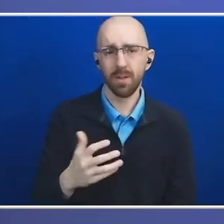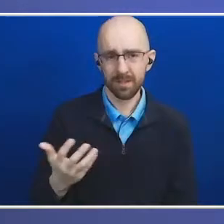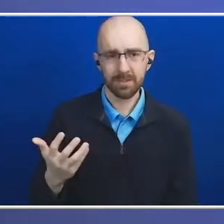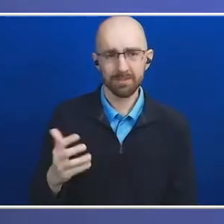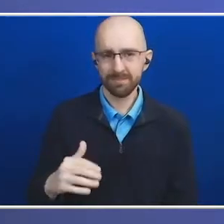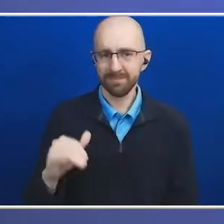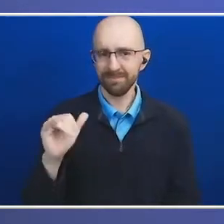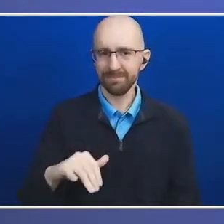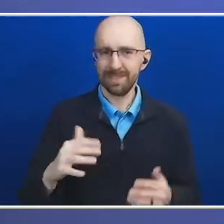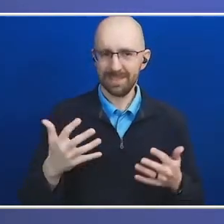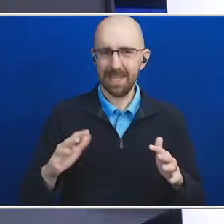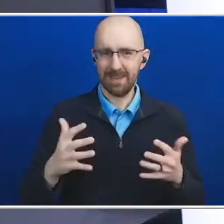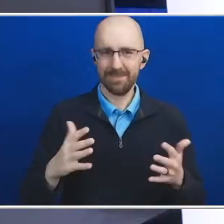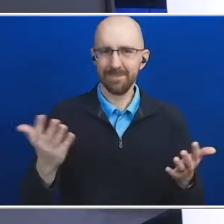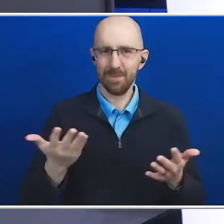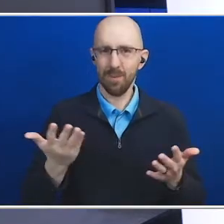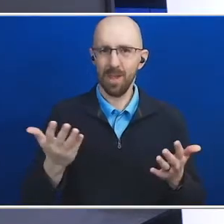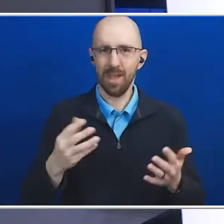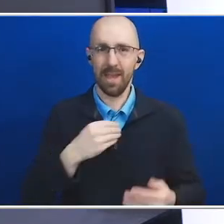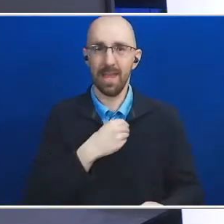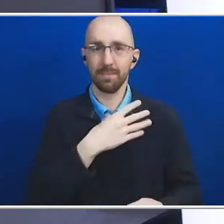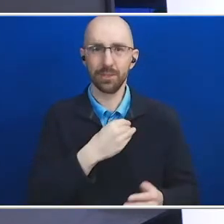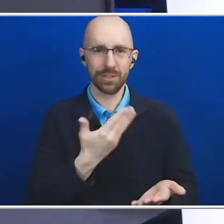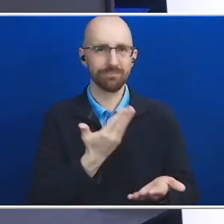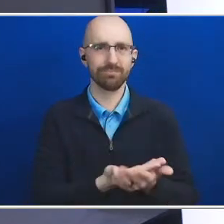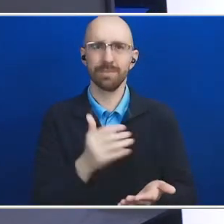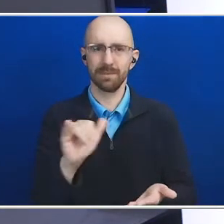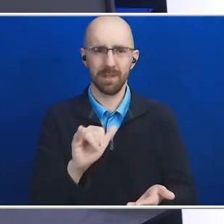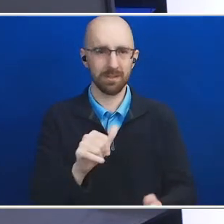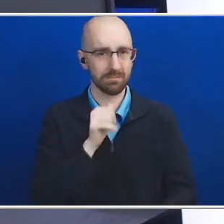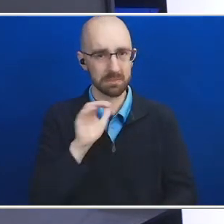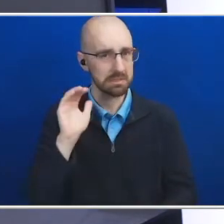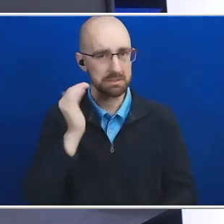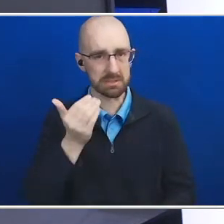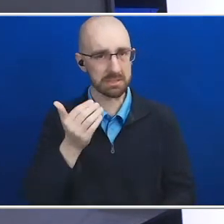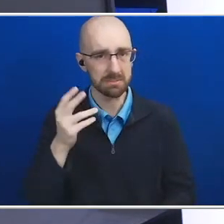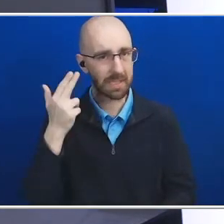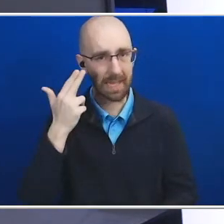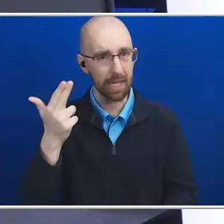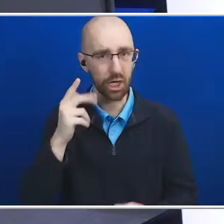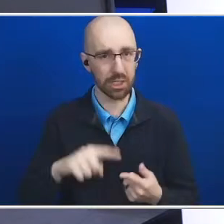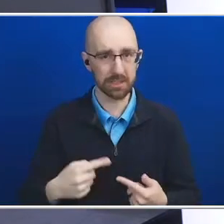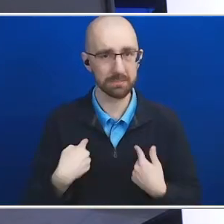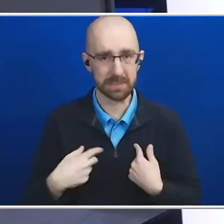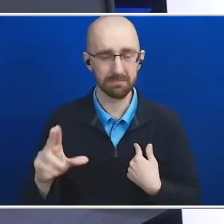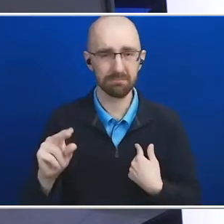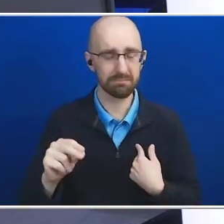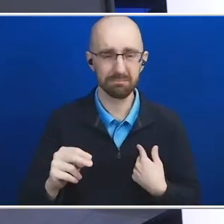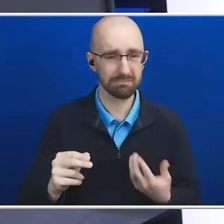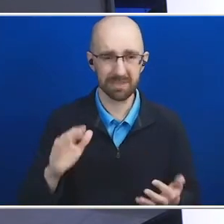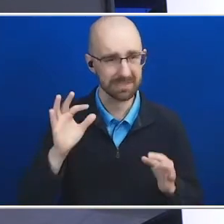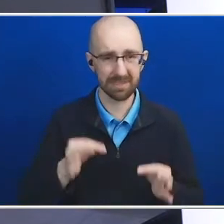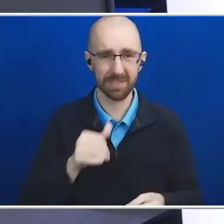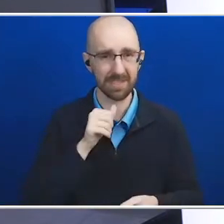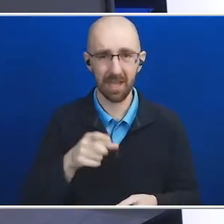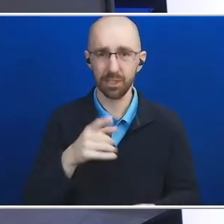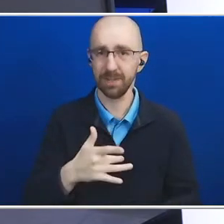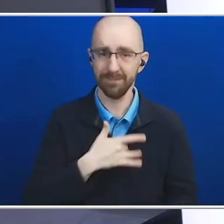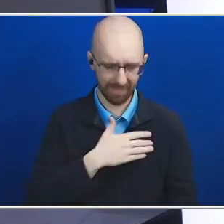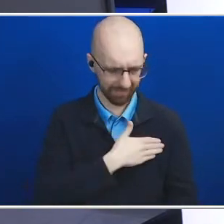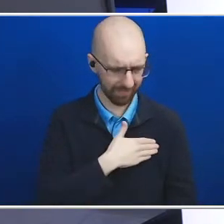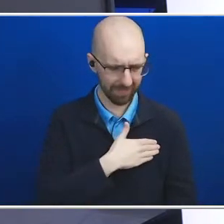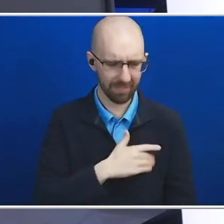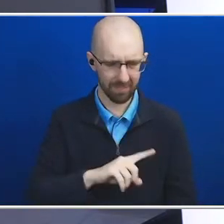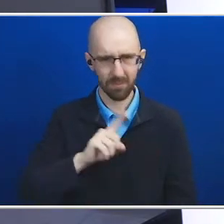what imaging showed as well. Well, that doesn't sound ignorant to me, Dr. Wagner. Definitely not. Definitely not. She felt something. She goes to see a doctor.